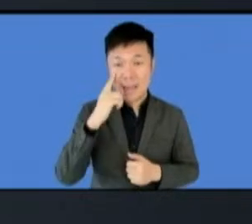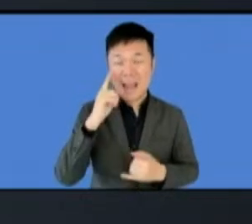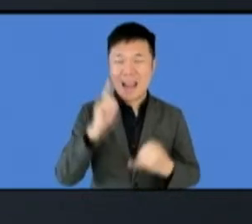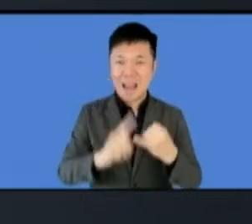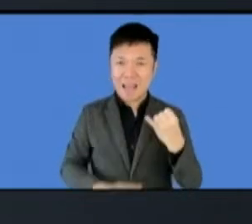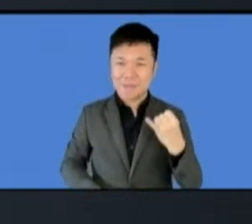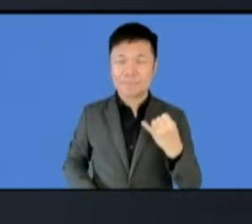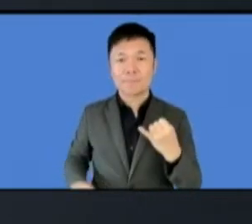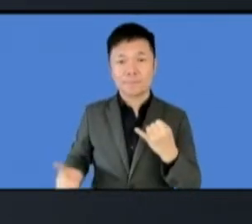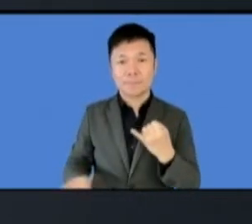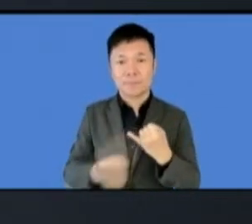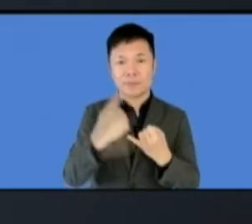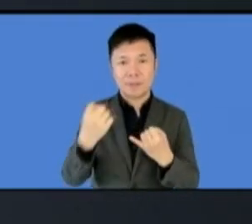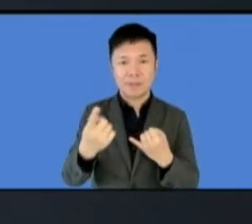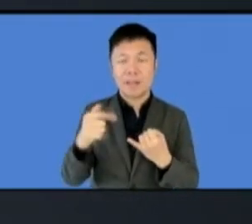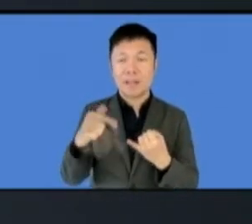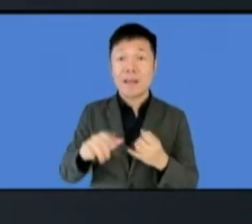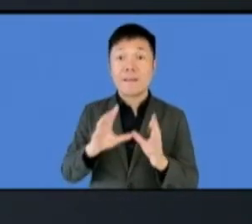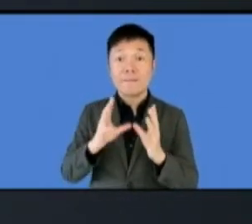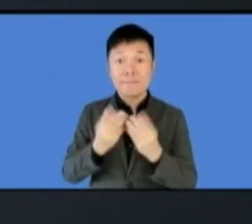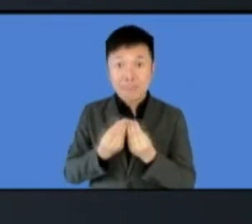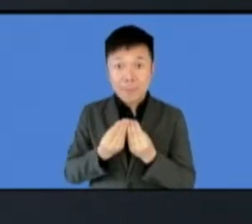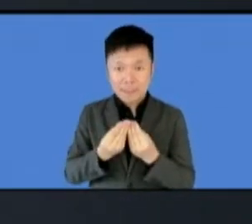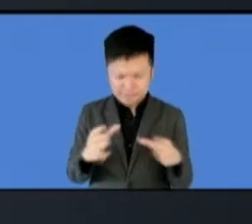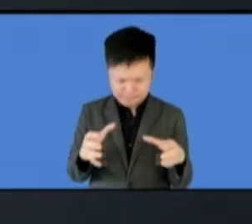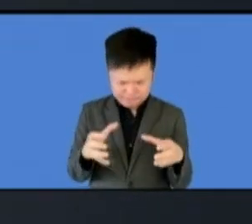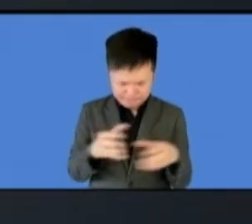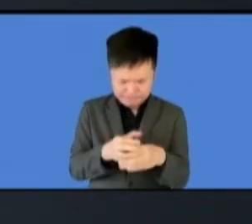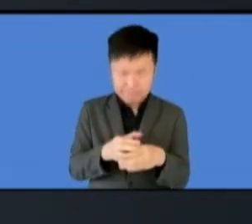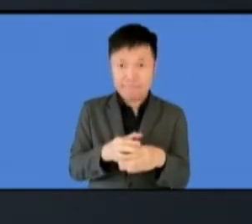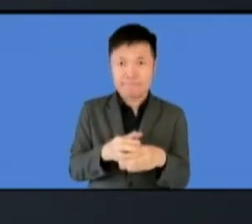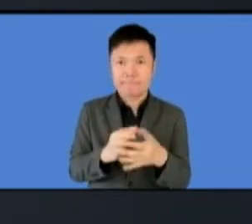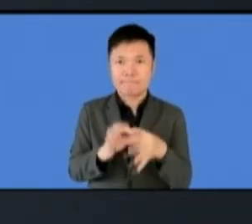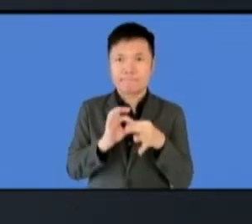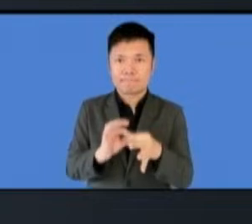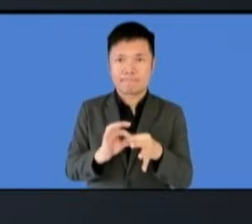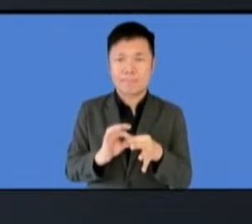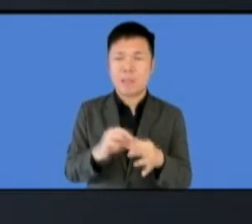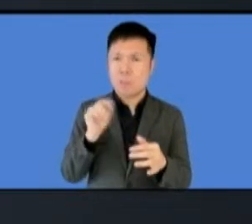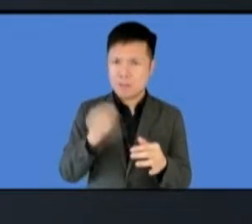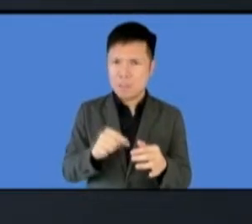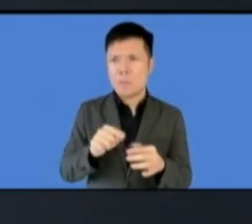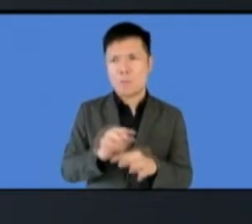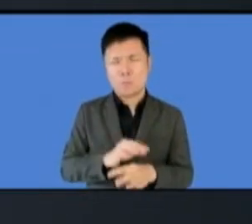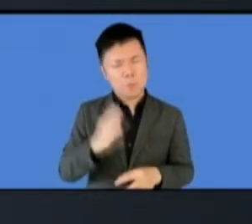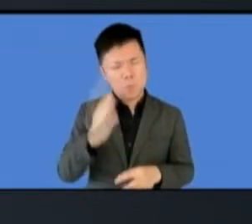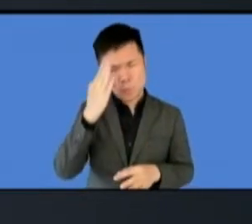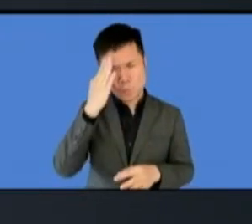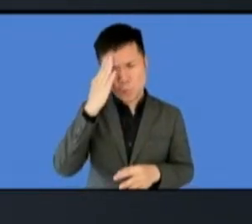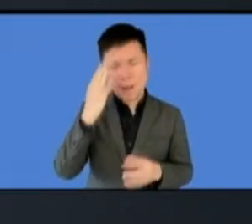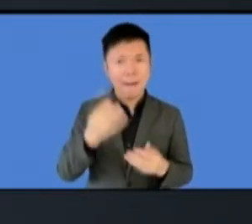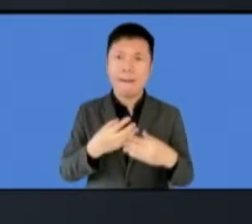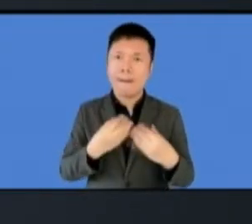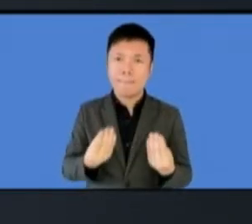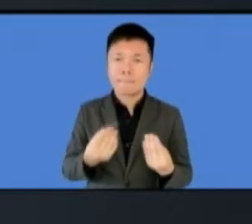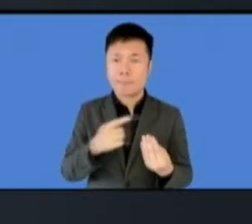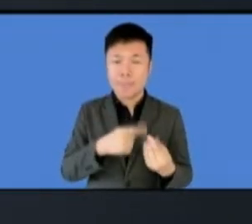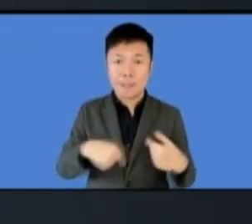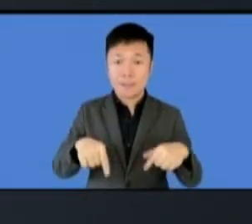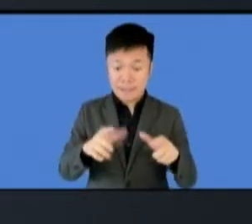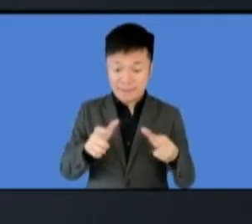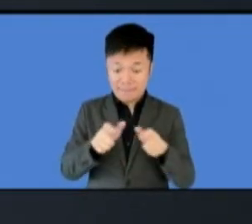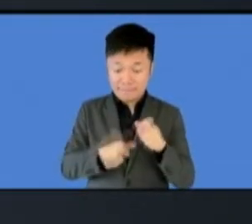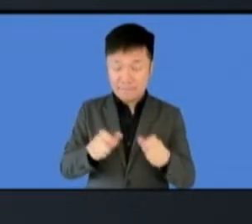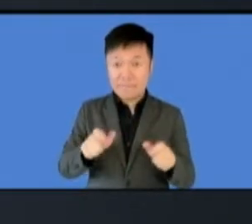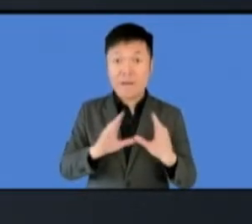about the nuclearization of family. We must respect this trend to look at how this nuclearization